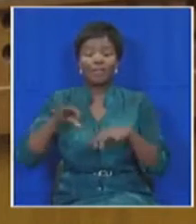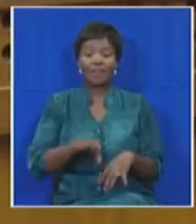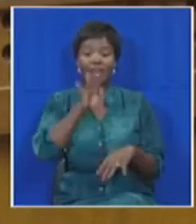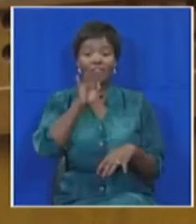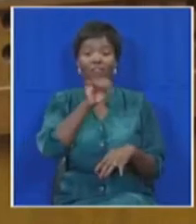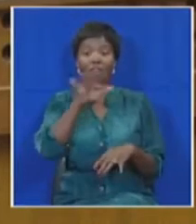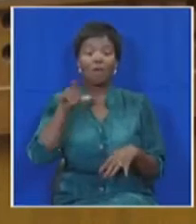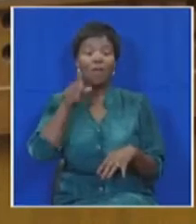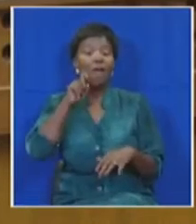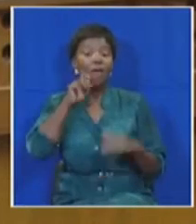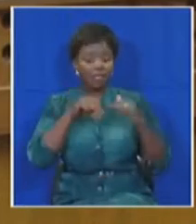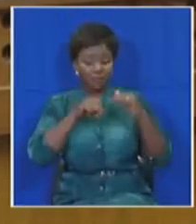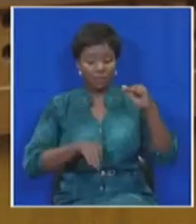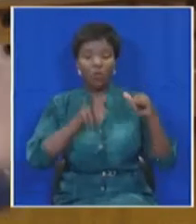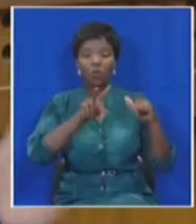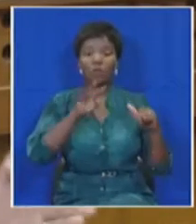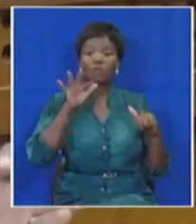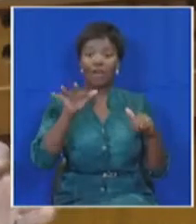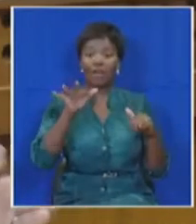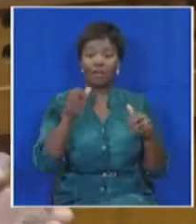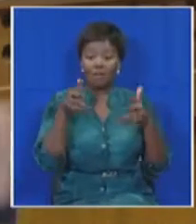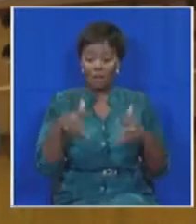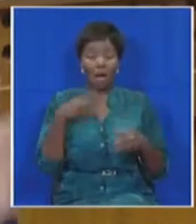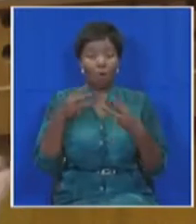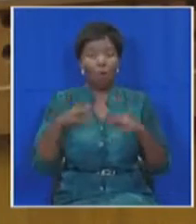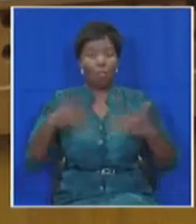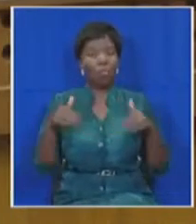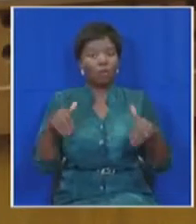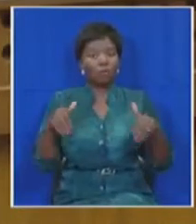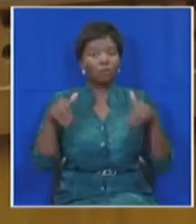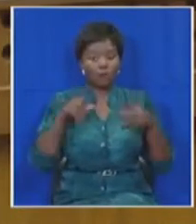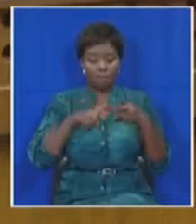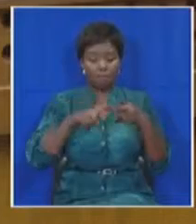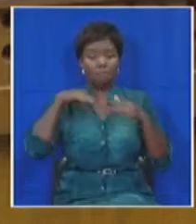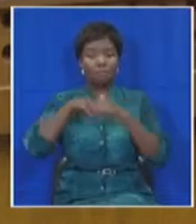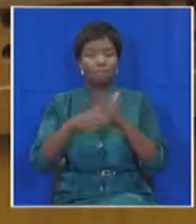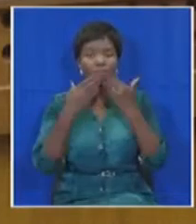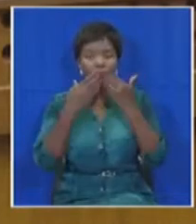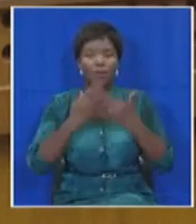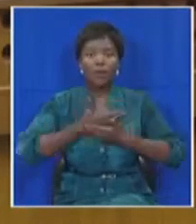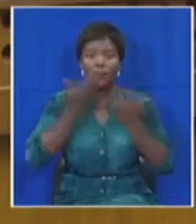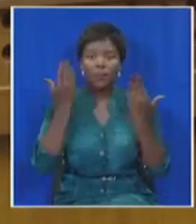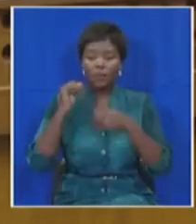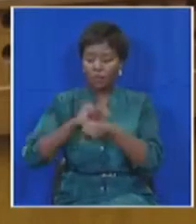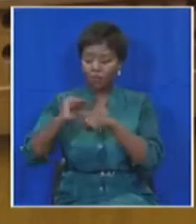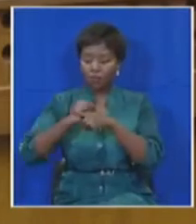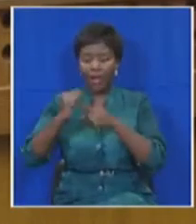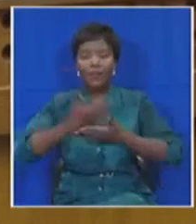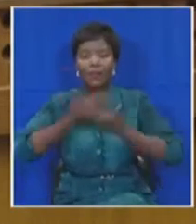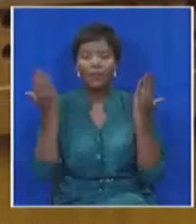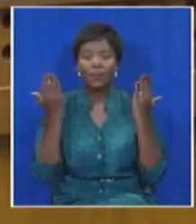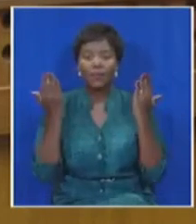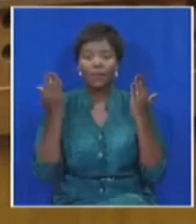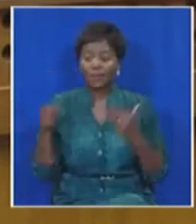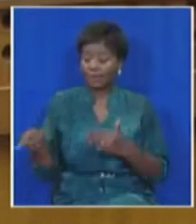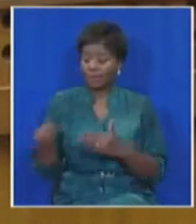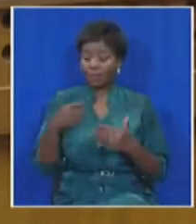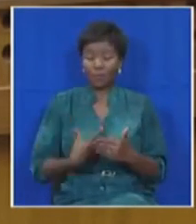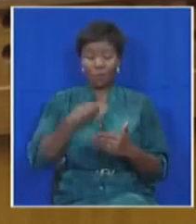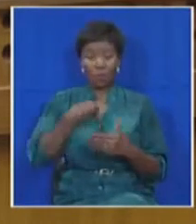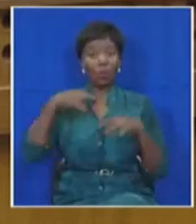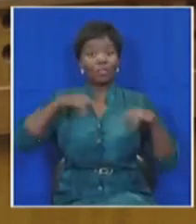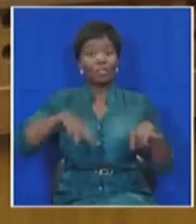of 25 who are not in employment, who are not in education or training. The lost generation is what